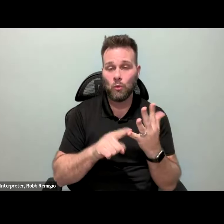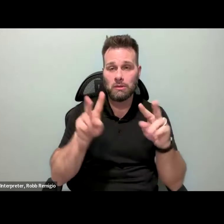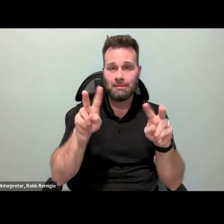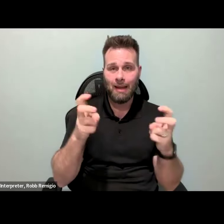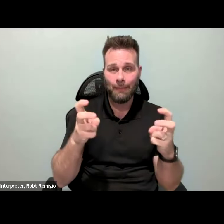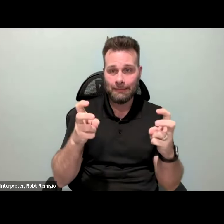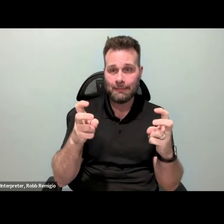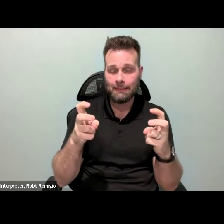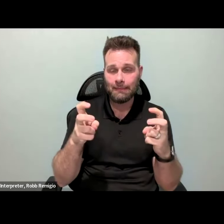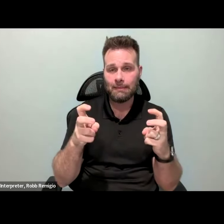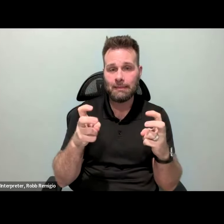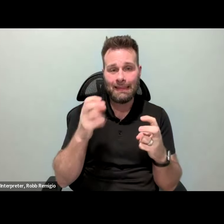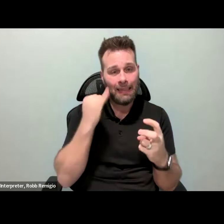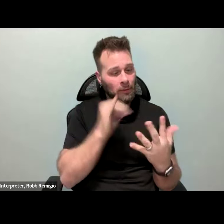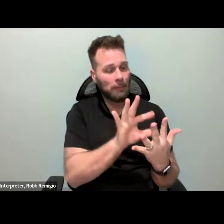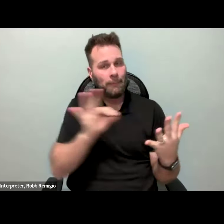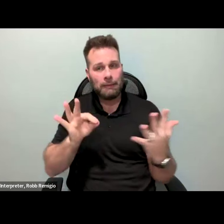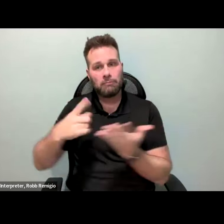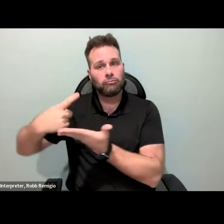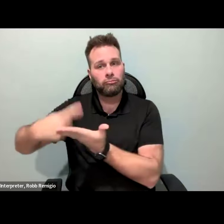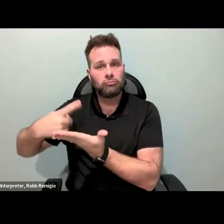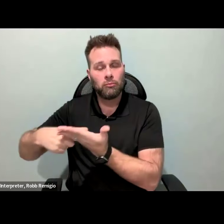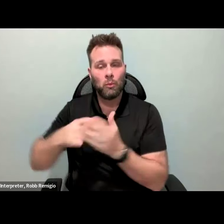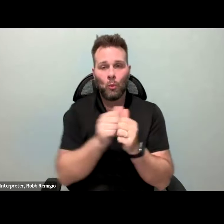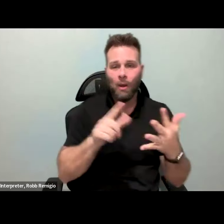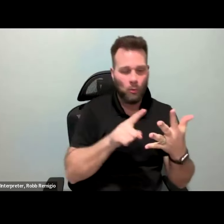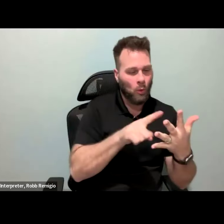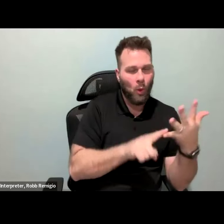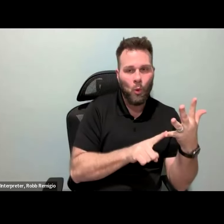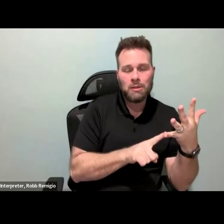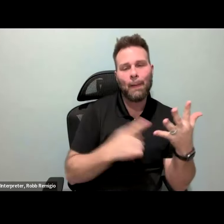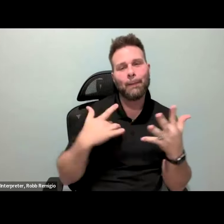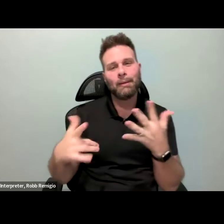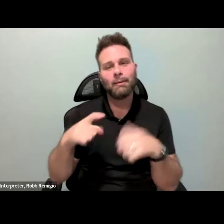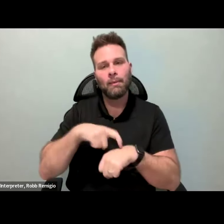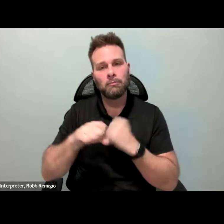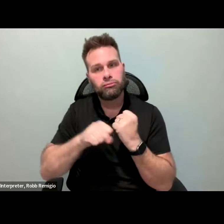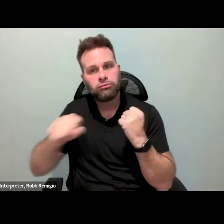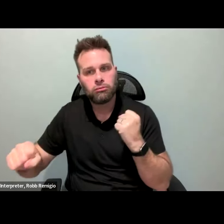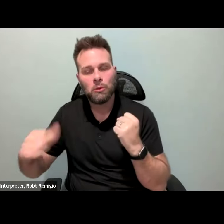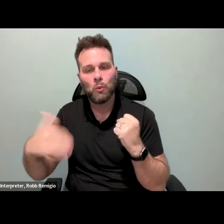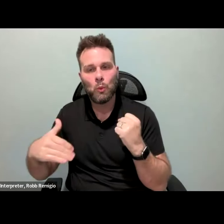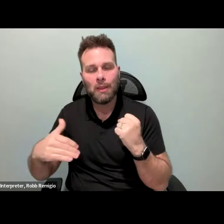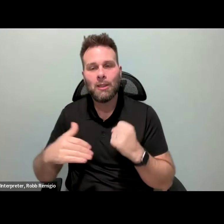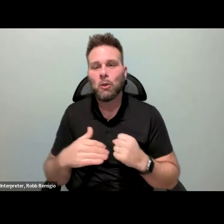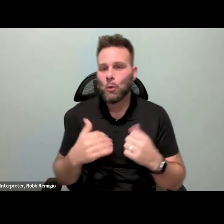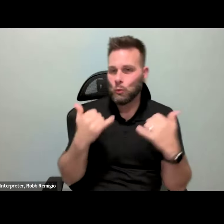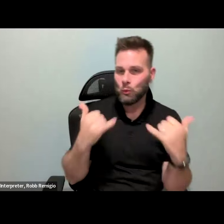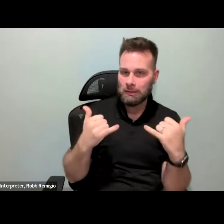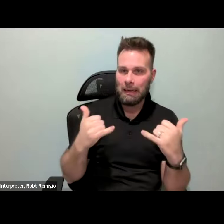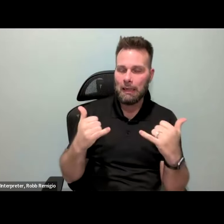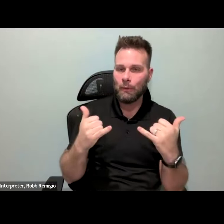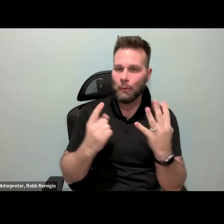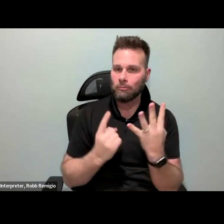by themselves is more than 45 minutes worth. So we're going to try to get through a lot of